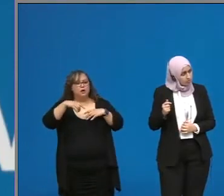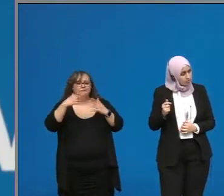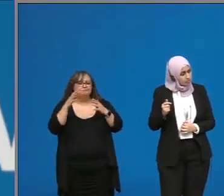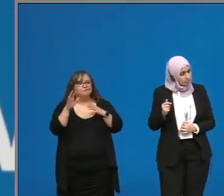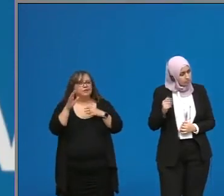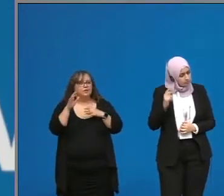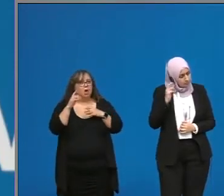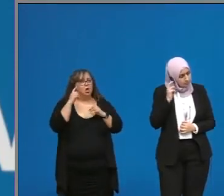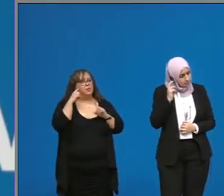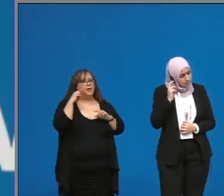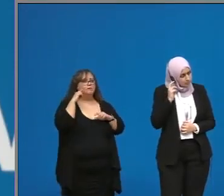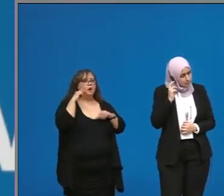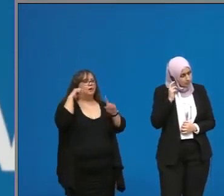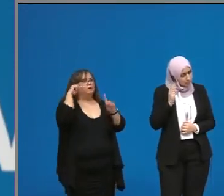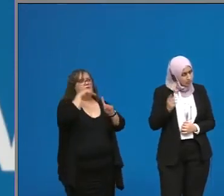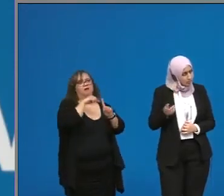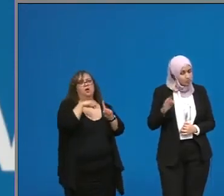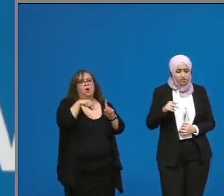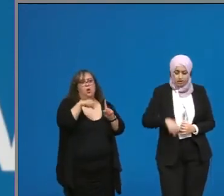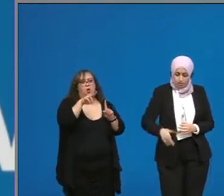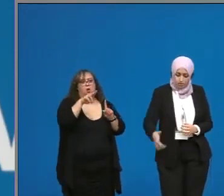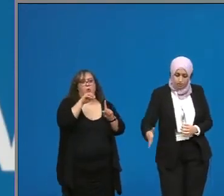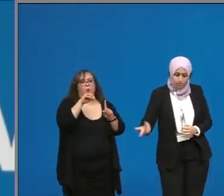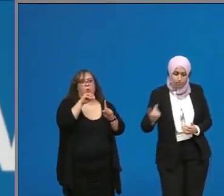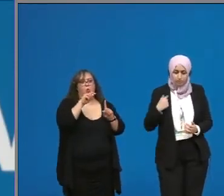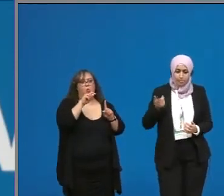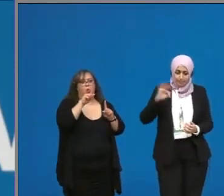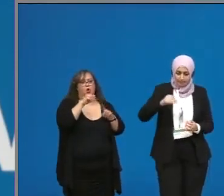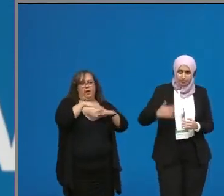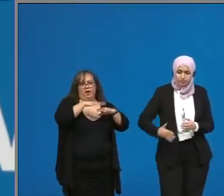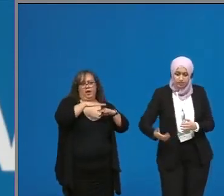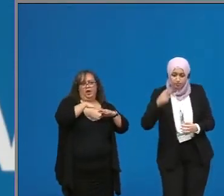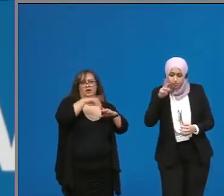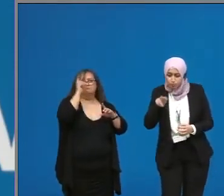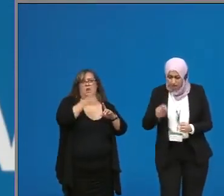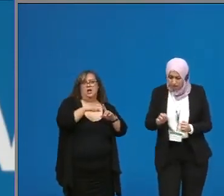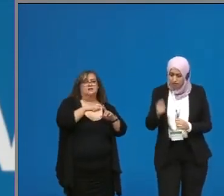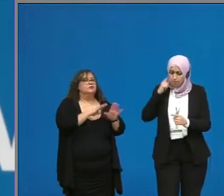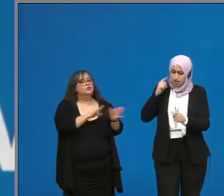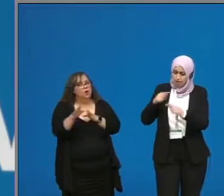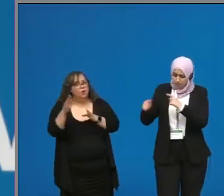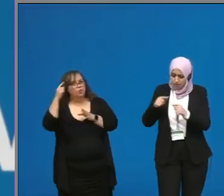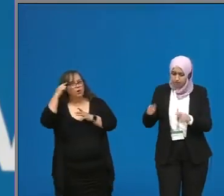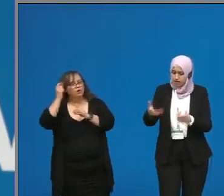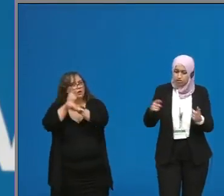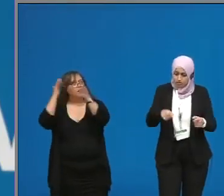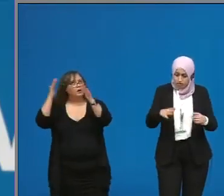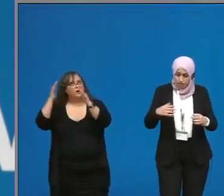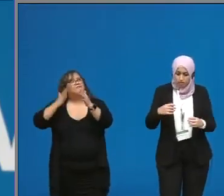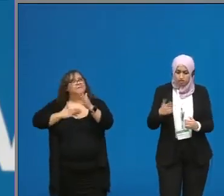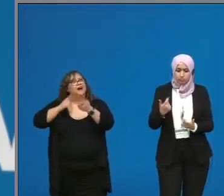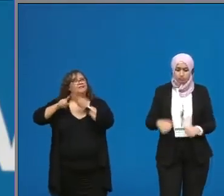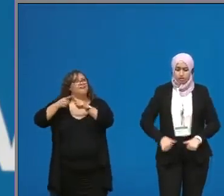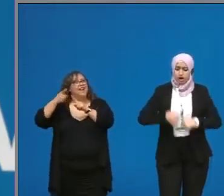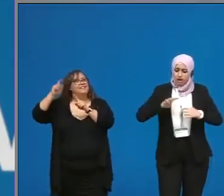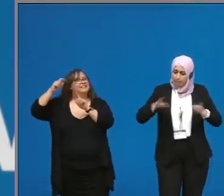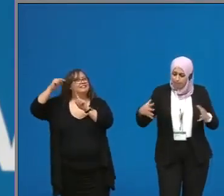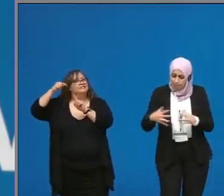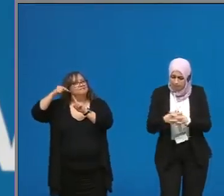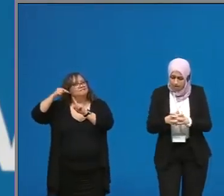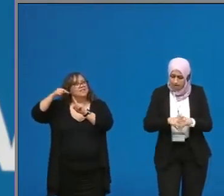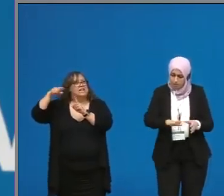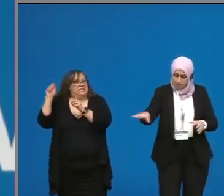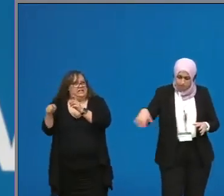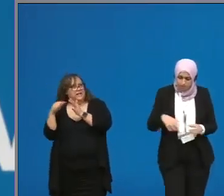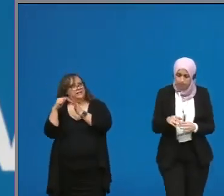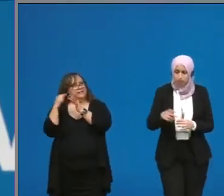think of this from the start because they have lived with this. So I always end on this note that this world, believe it or not, is